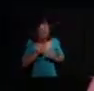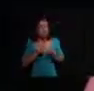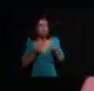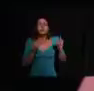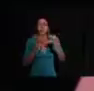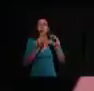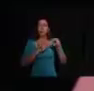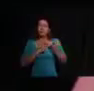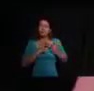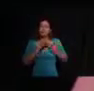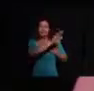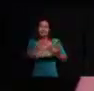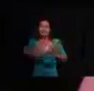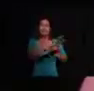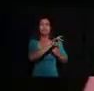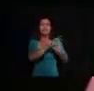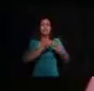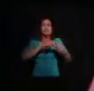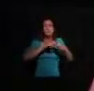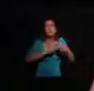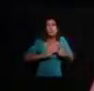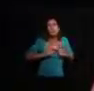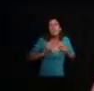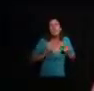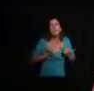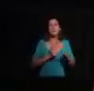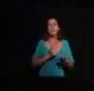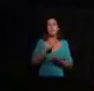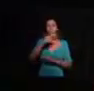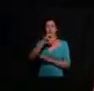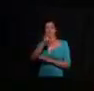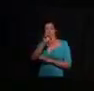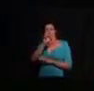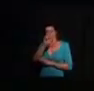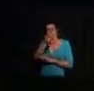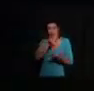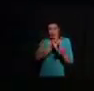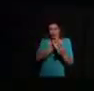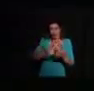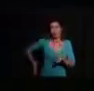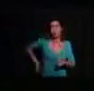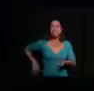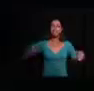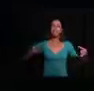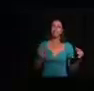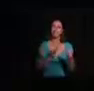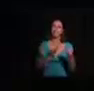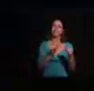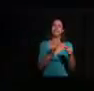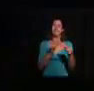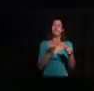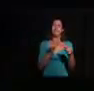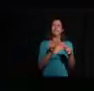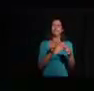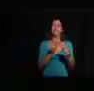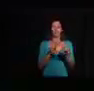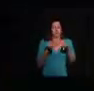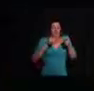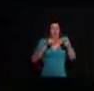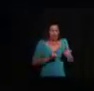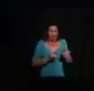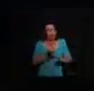people's difficulties. Patrick experienced a back injury, and as a result of that, he went through